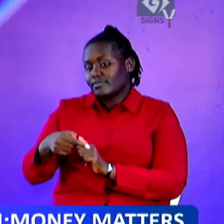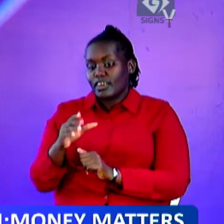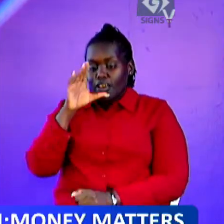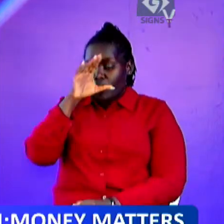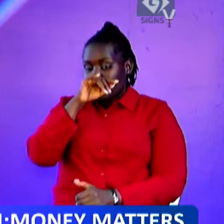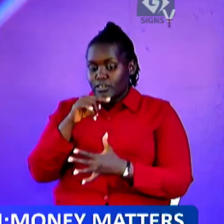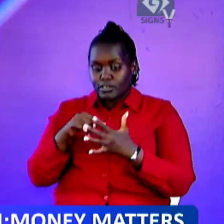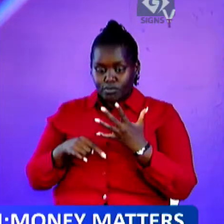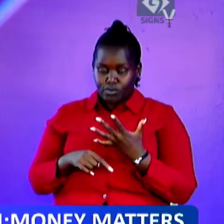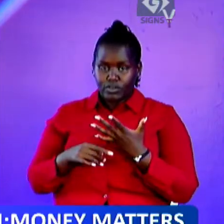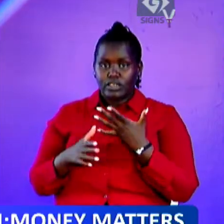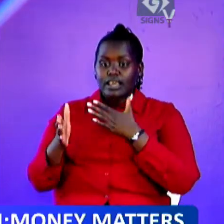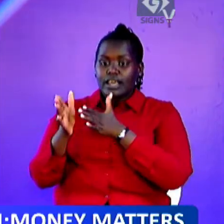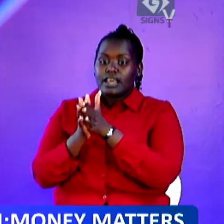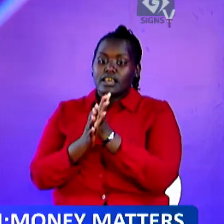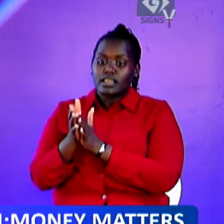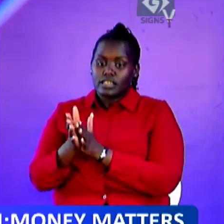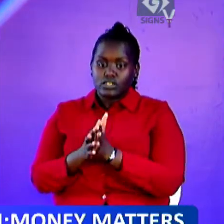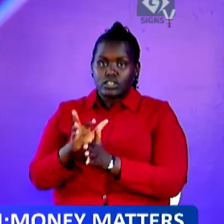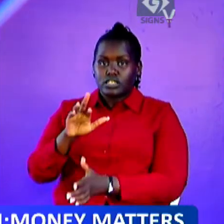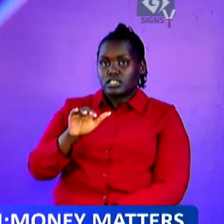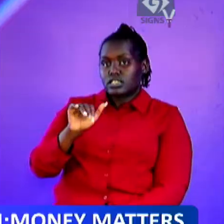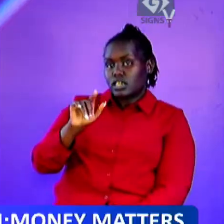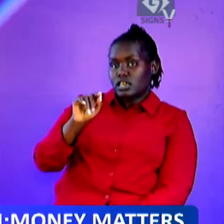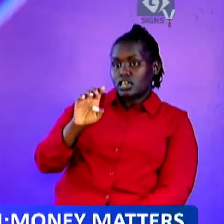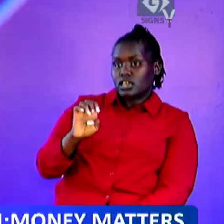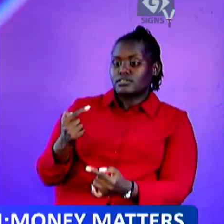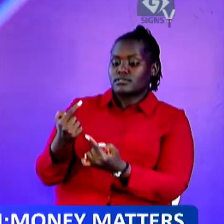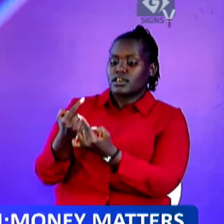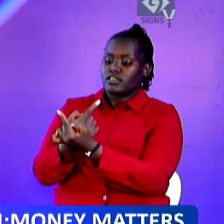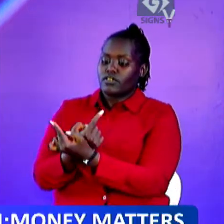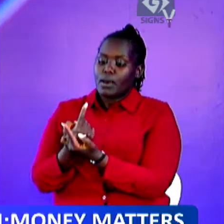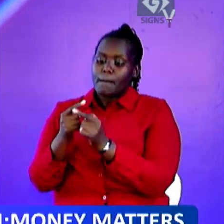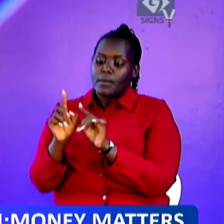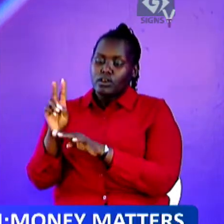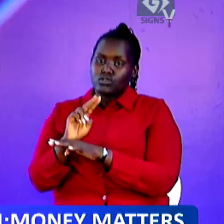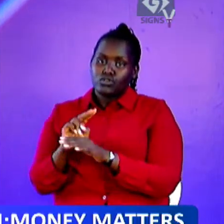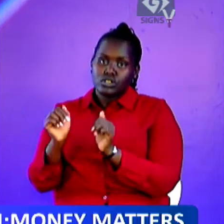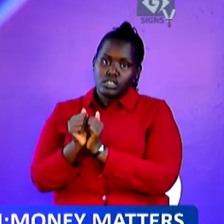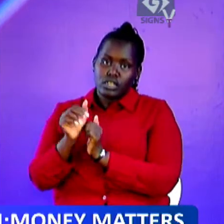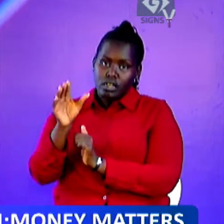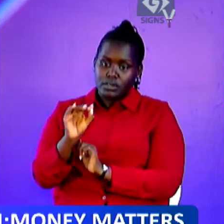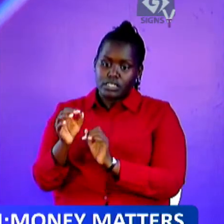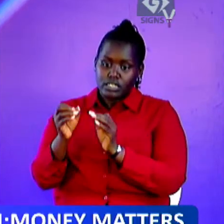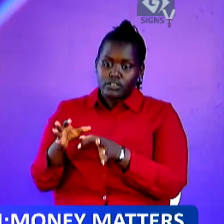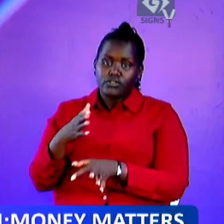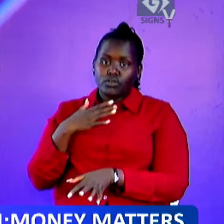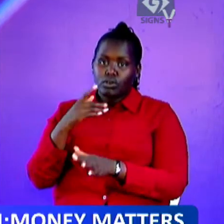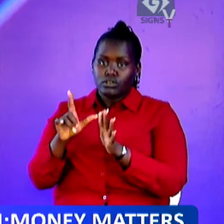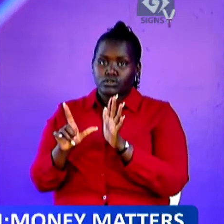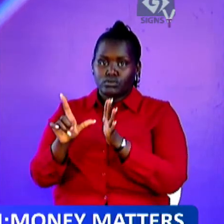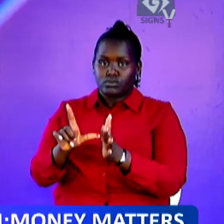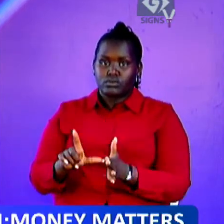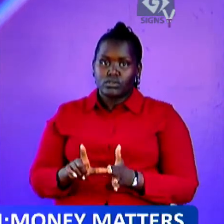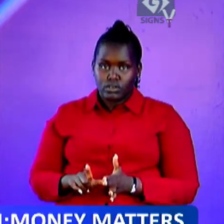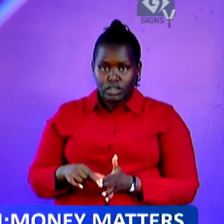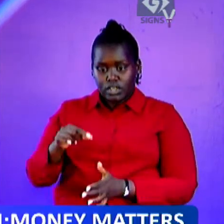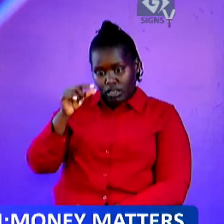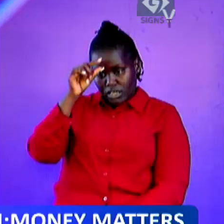that, of course, interest rates will differ, but let's use 10% again. So suppose you want to lend to government short